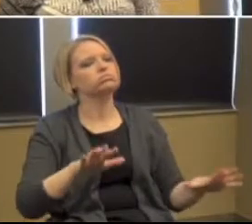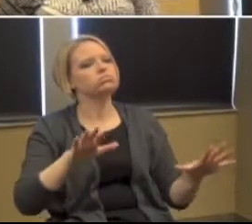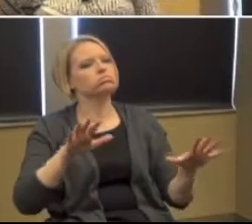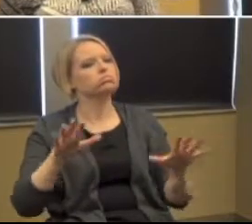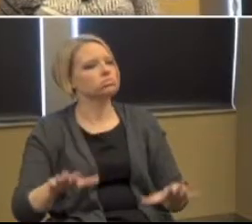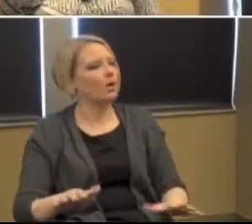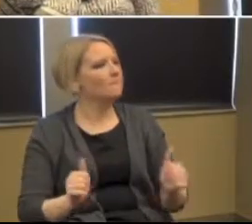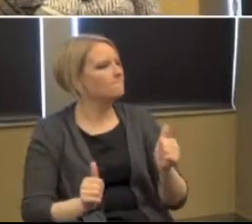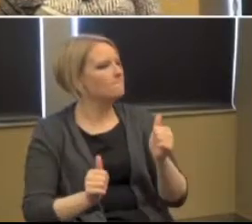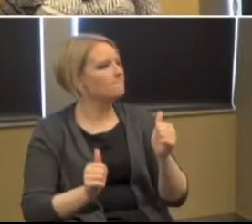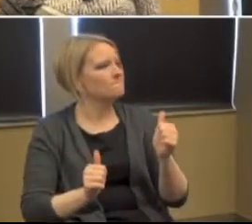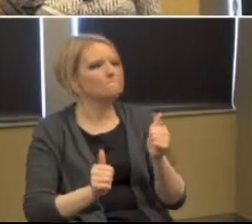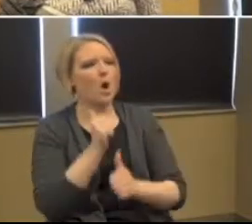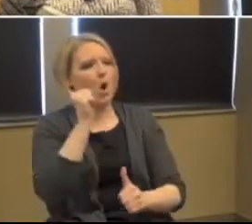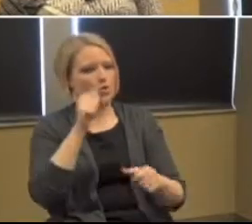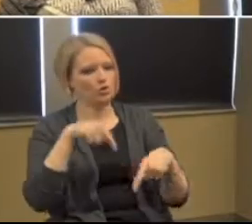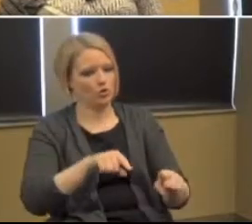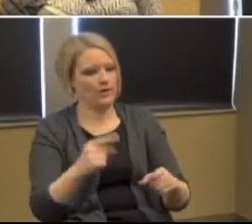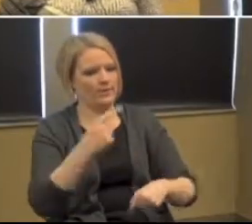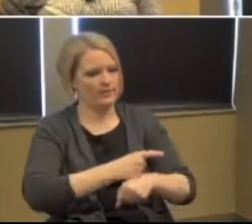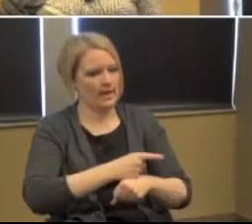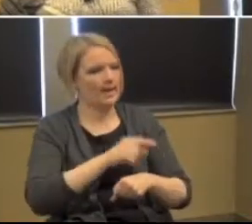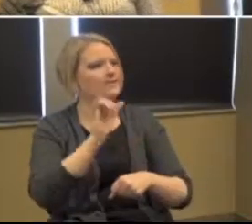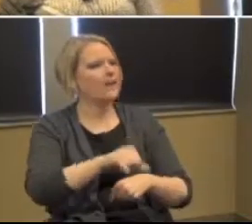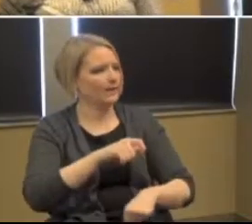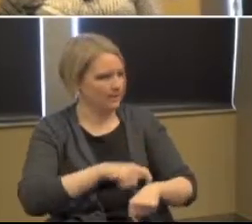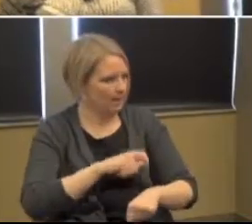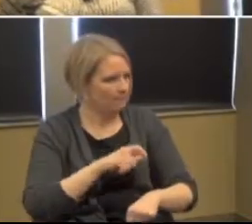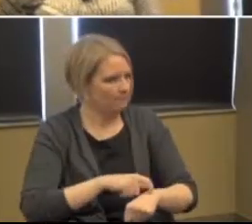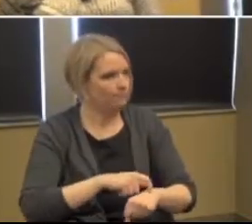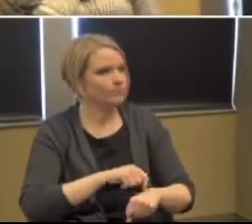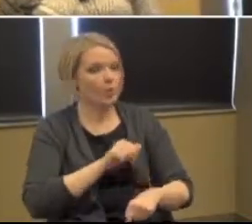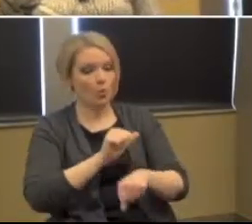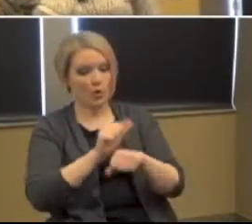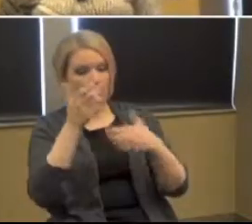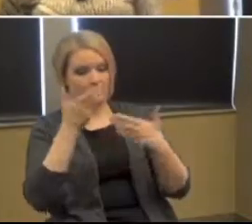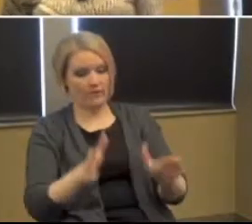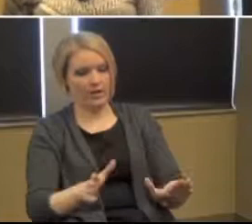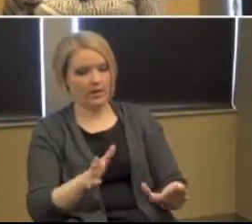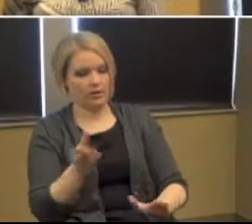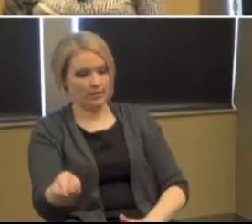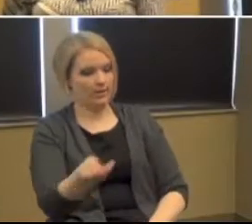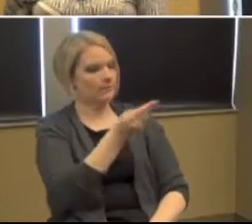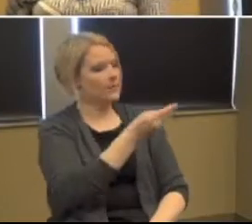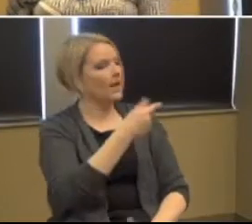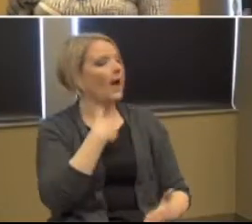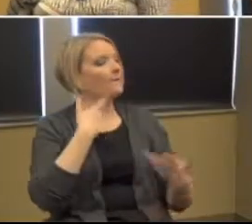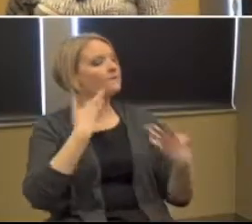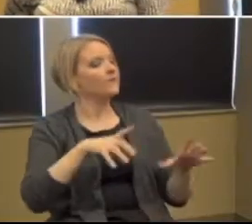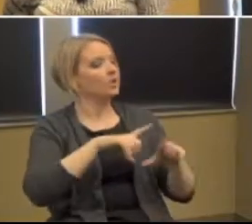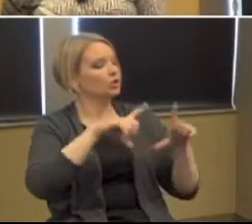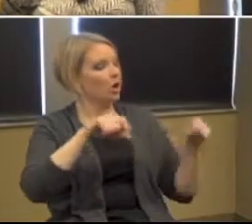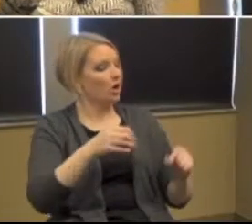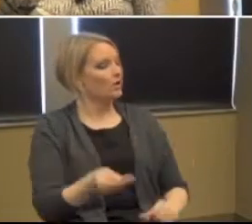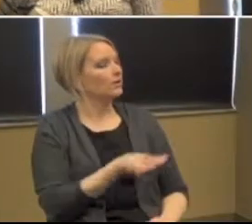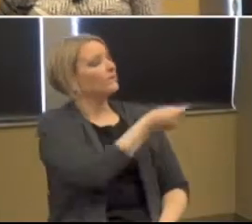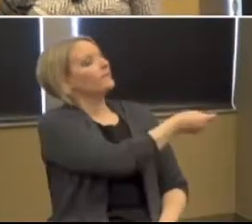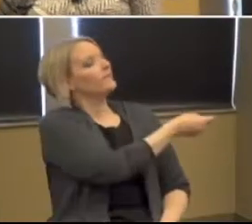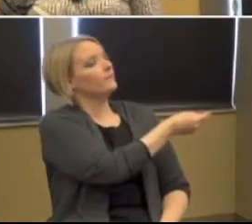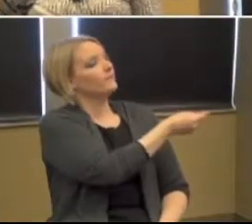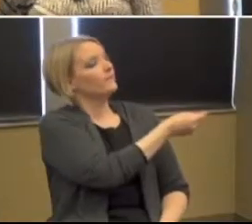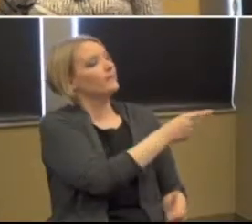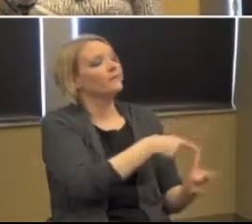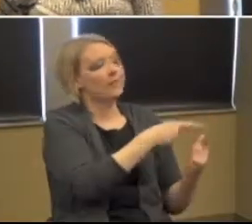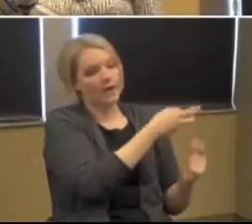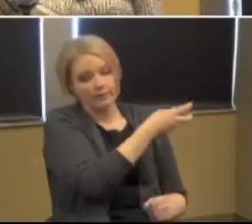his day. And then independent work would finish, he'd hand me his I'm finished card, go over to his schedule, and he'd flip him right back